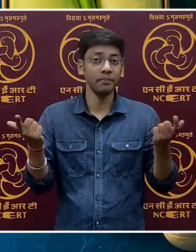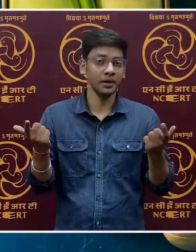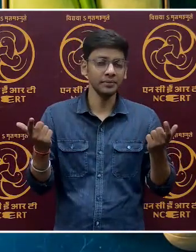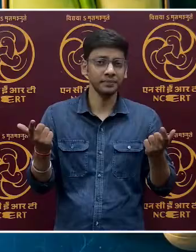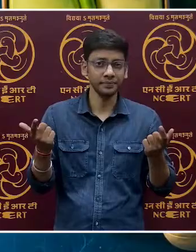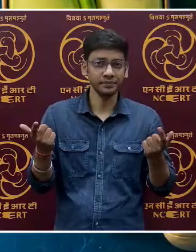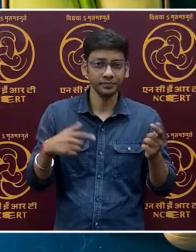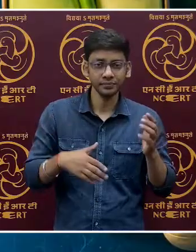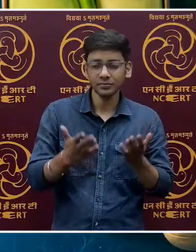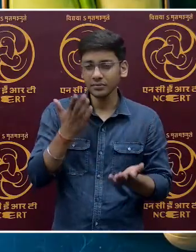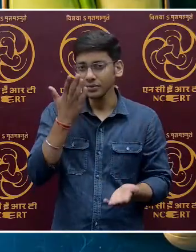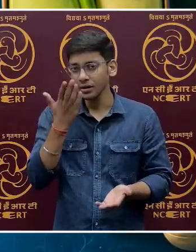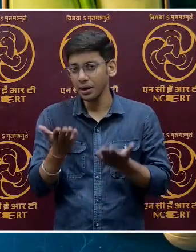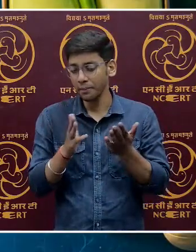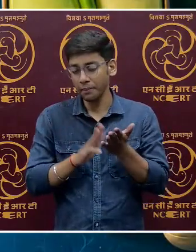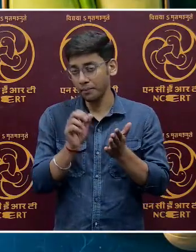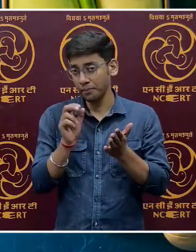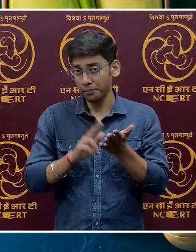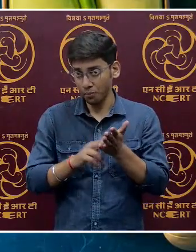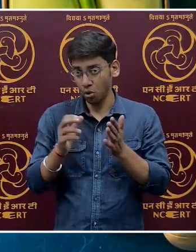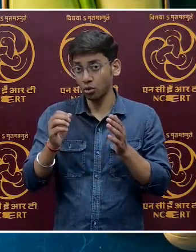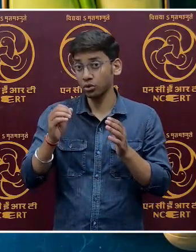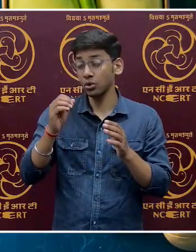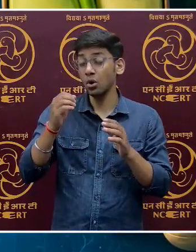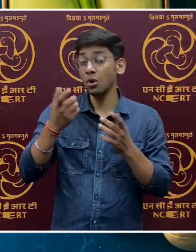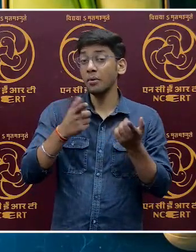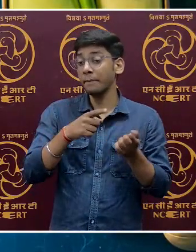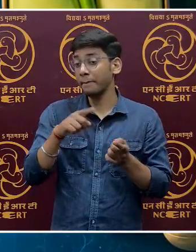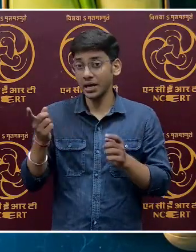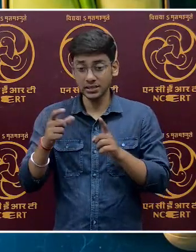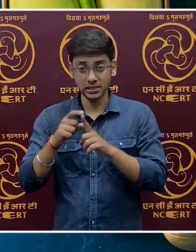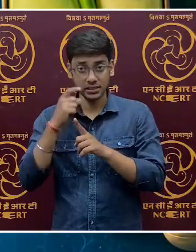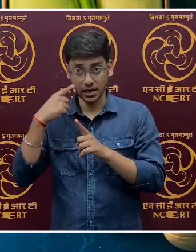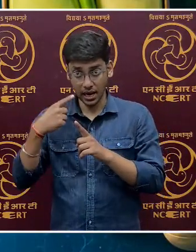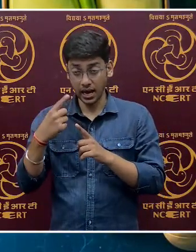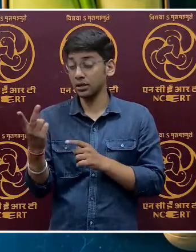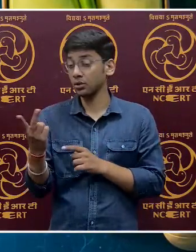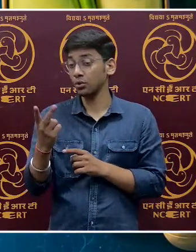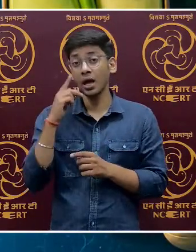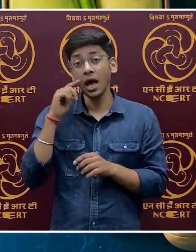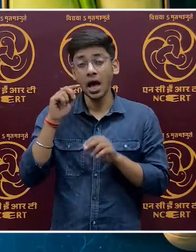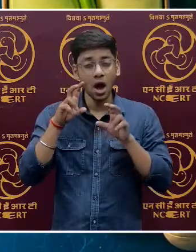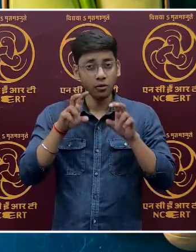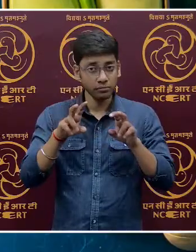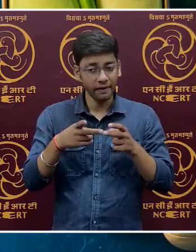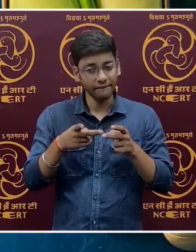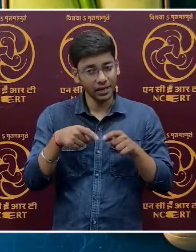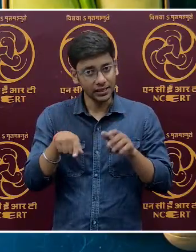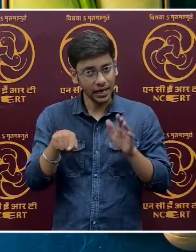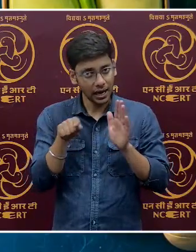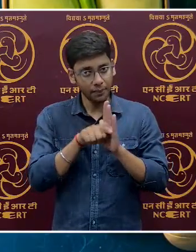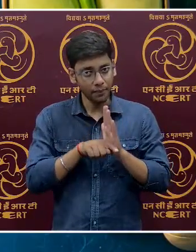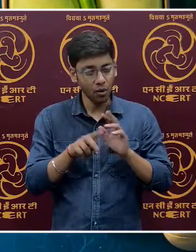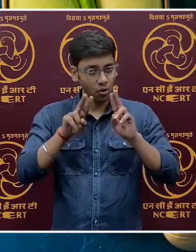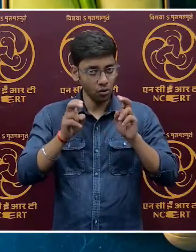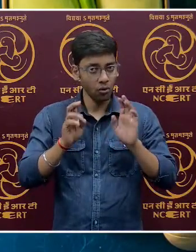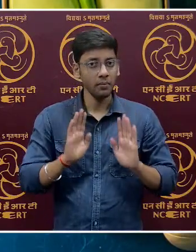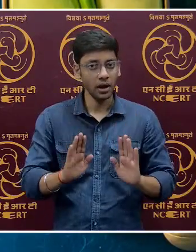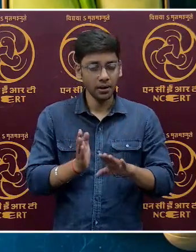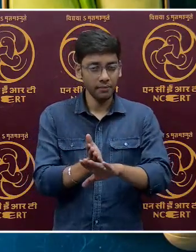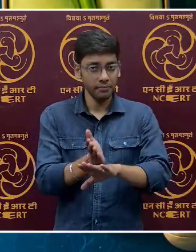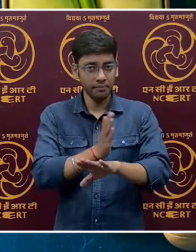about the comparison of monocot and dicot. That also you can observe over here. But as we said, as we had talked